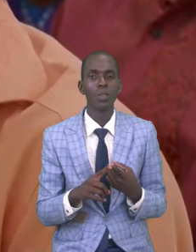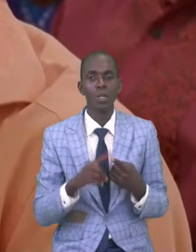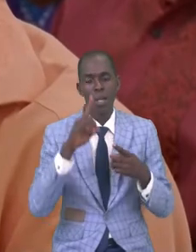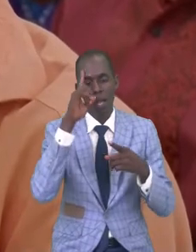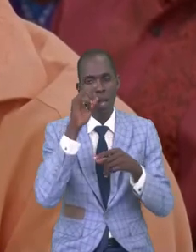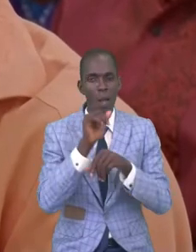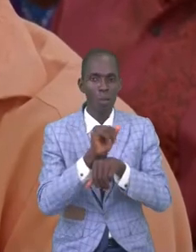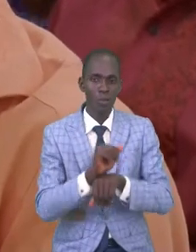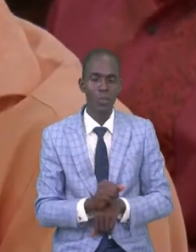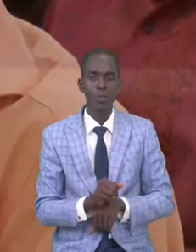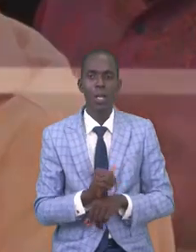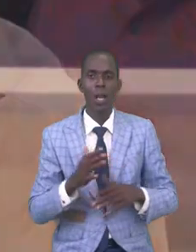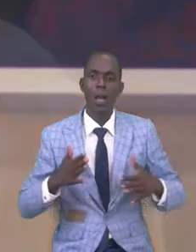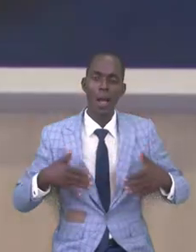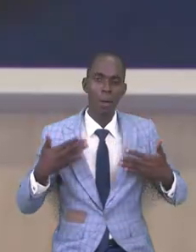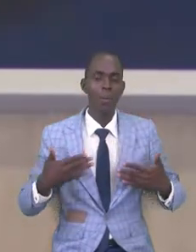habitual happiness.